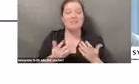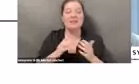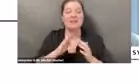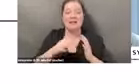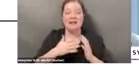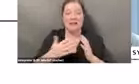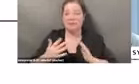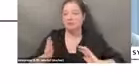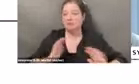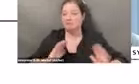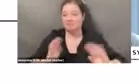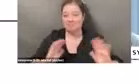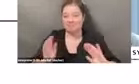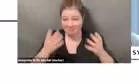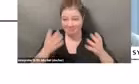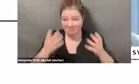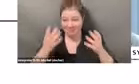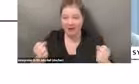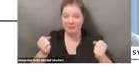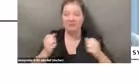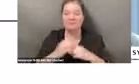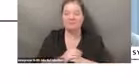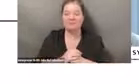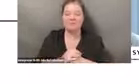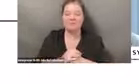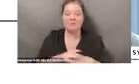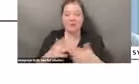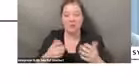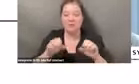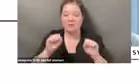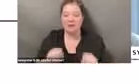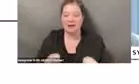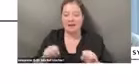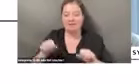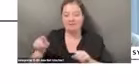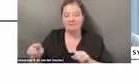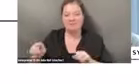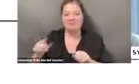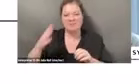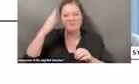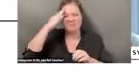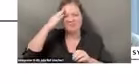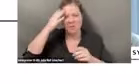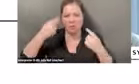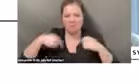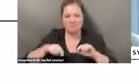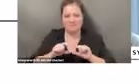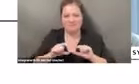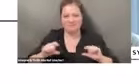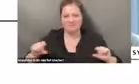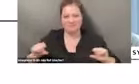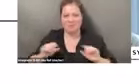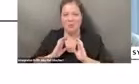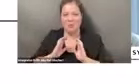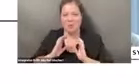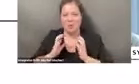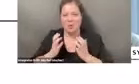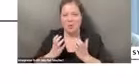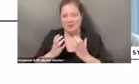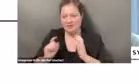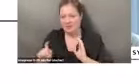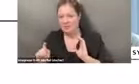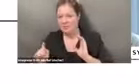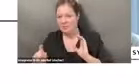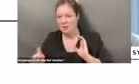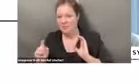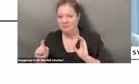interpretation. So you can choose the interpretation button that looks like a globe to